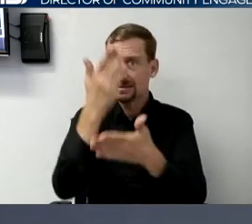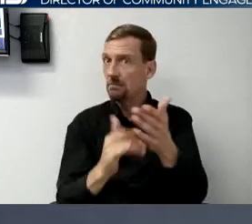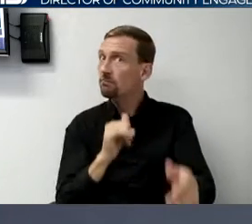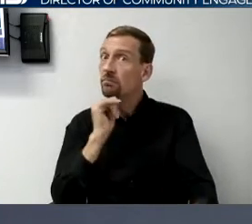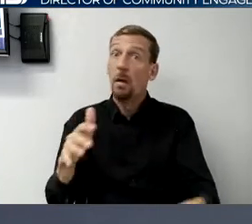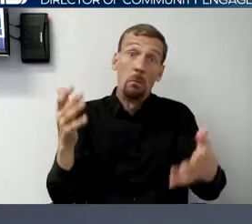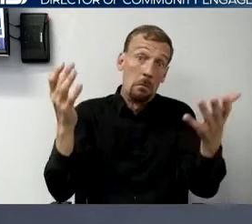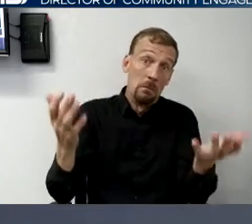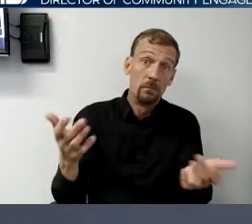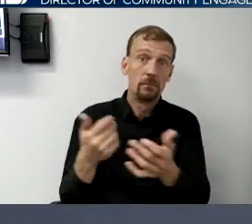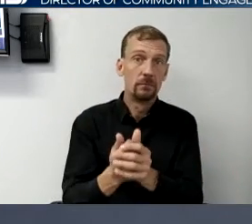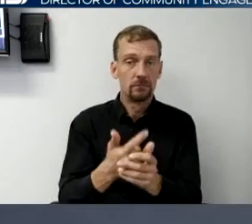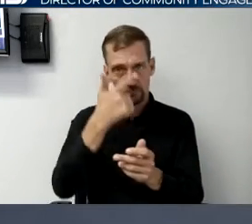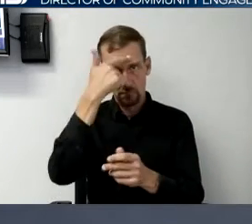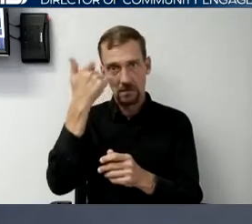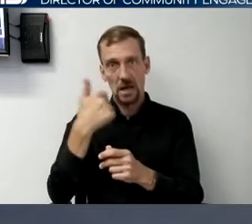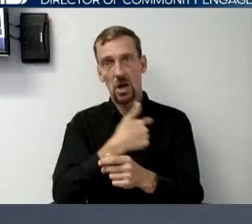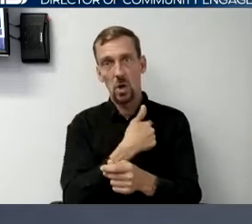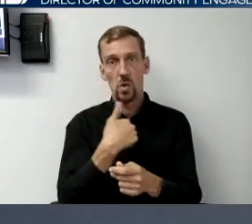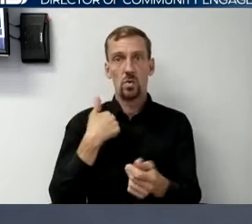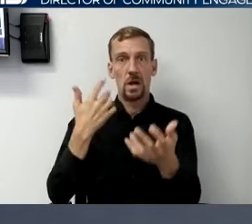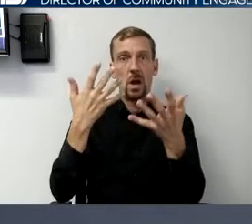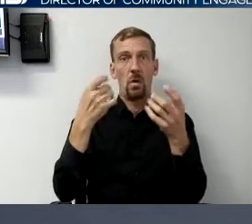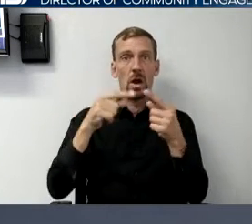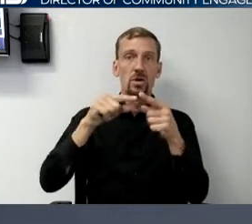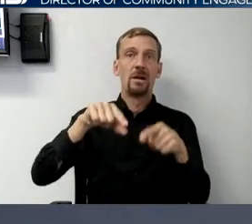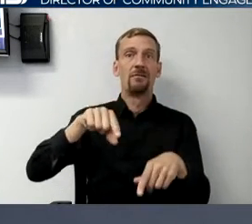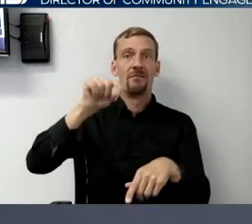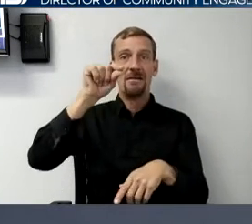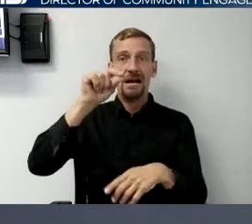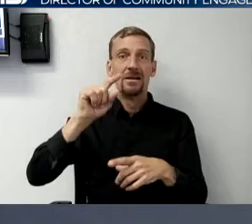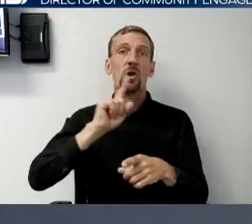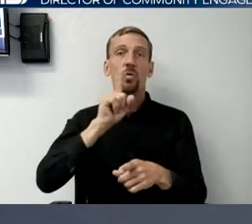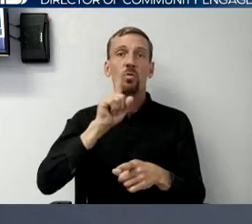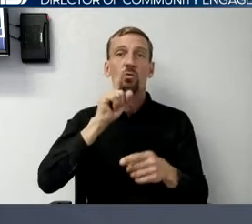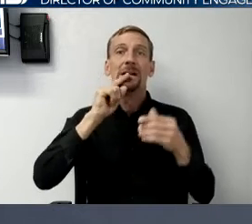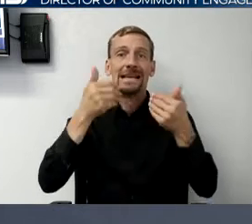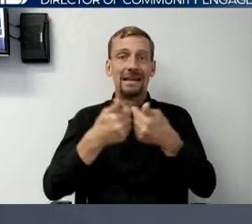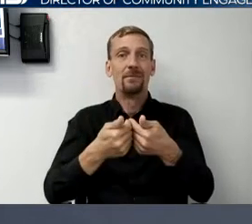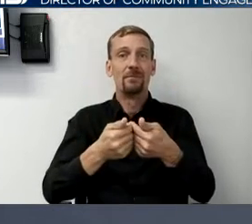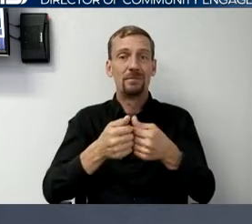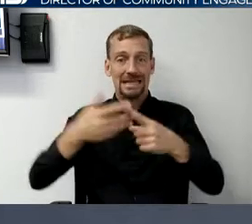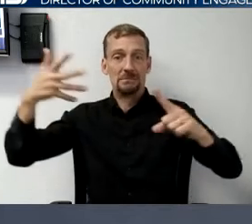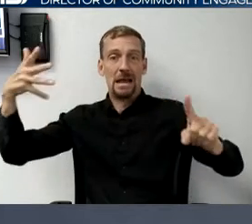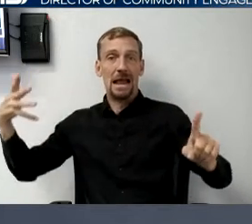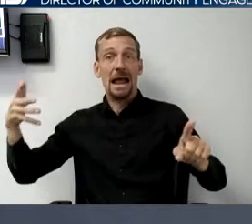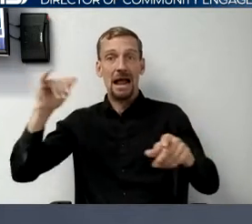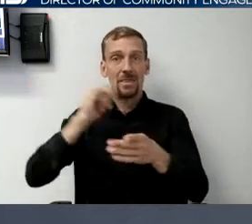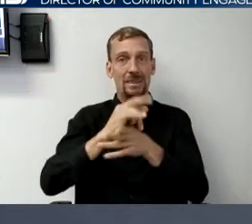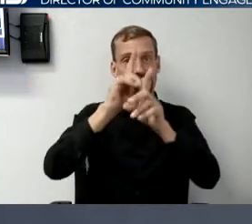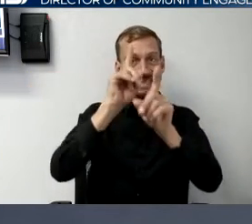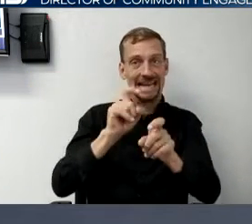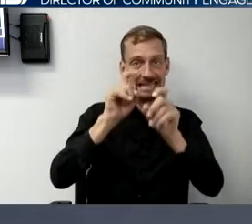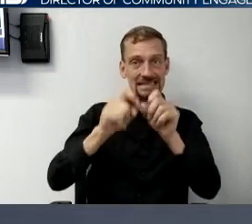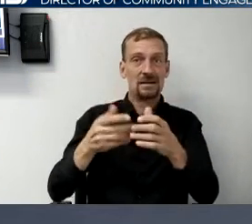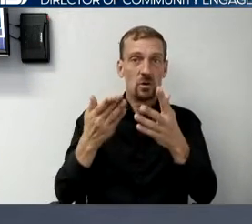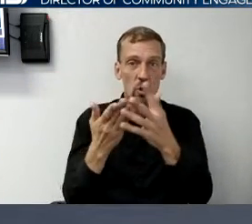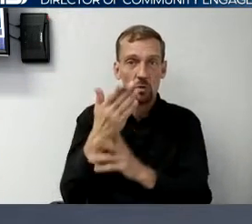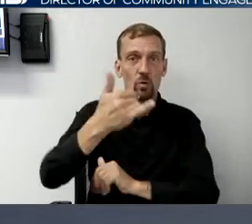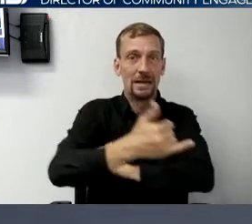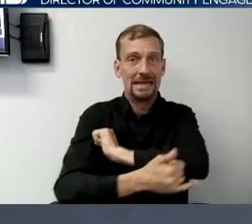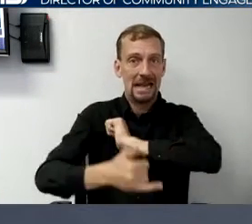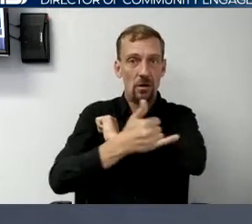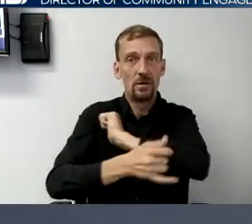don't. Because we definitely want to be able to greatly expand the testing that we're able to do throughout the county